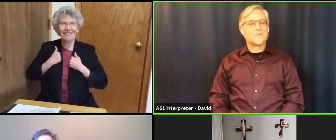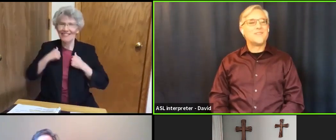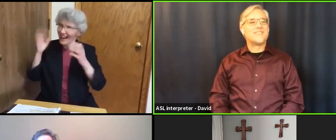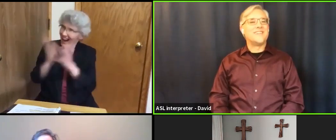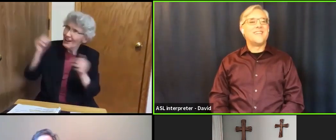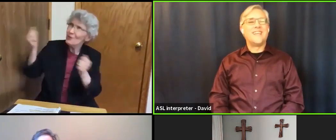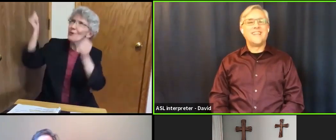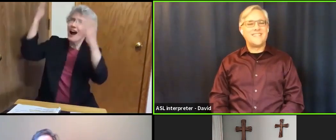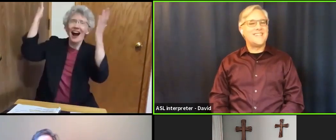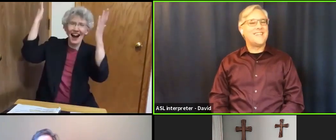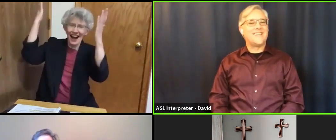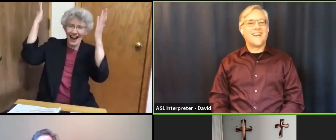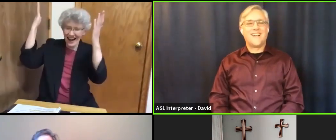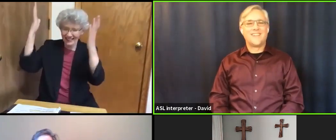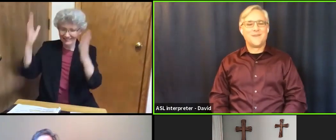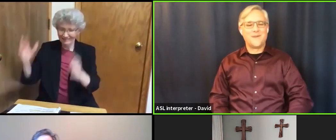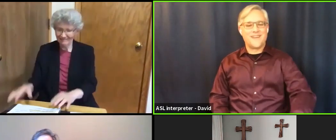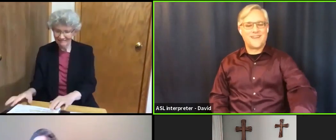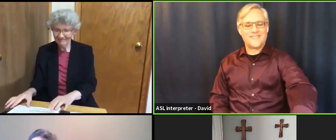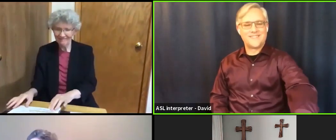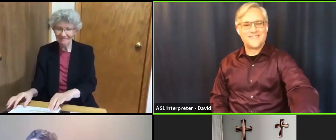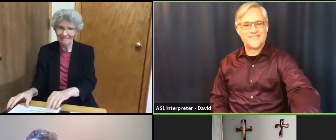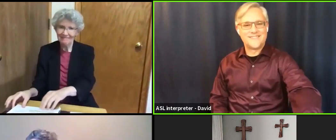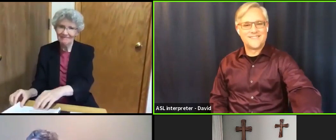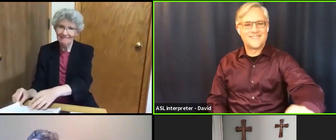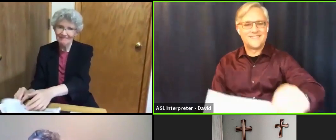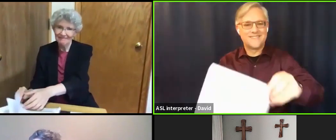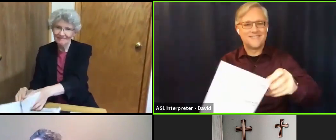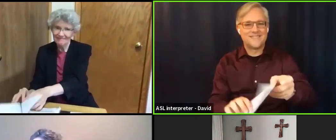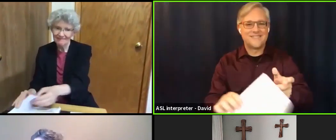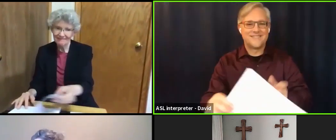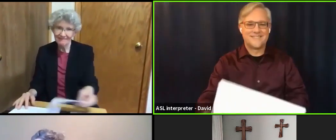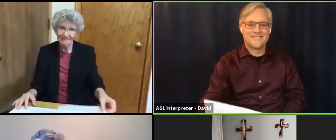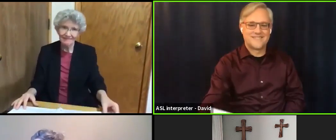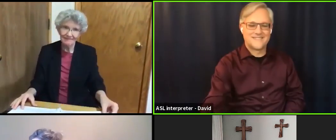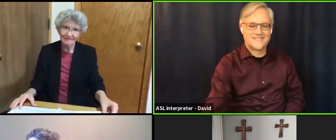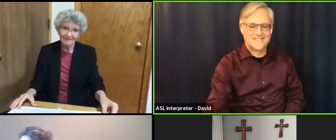Christ is risen indeed. Hallelujah.